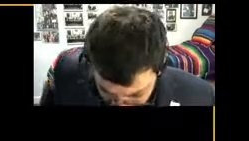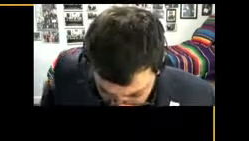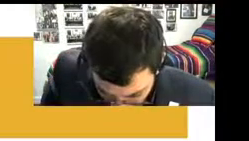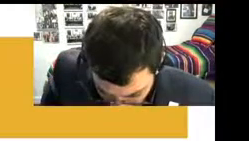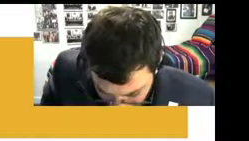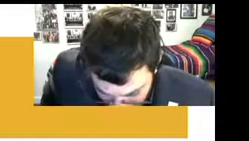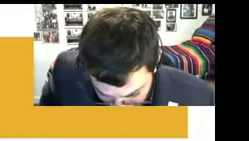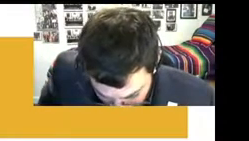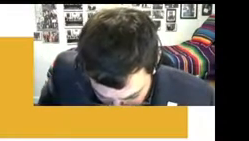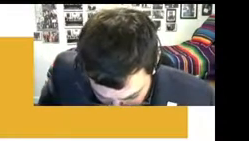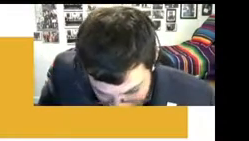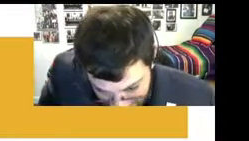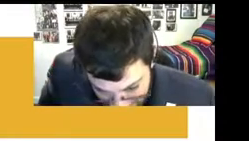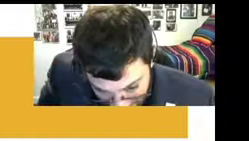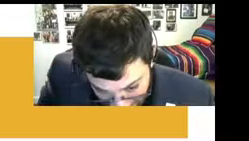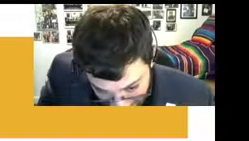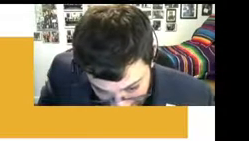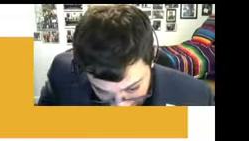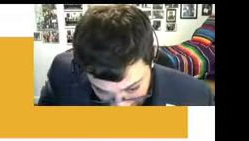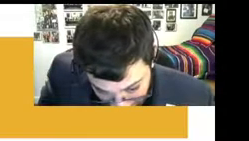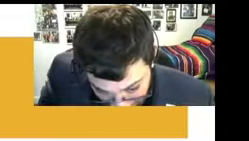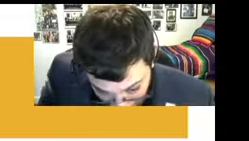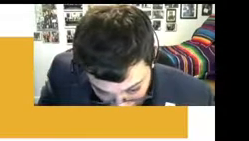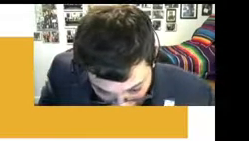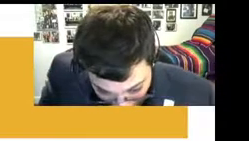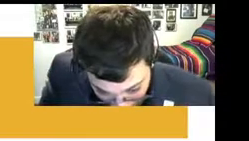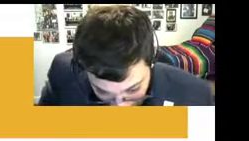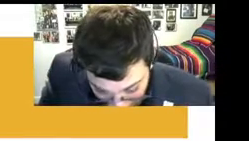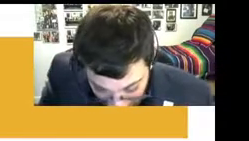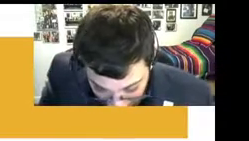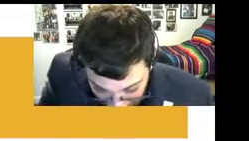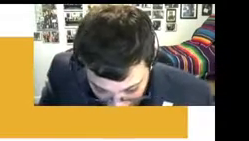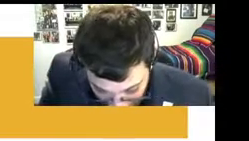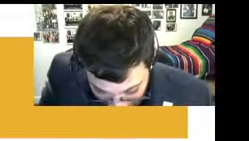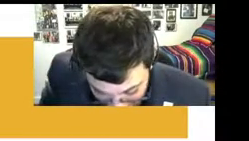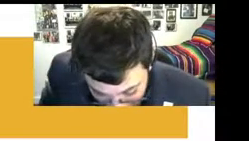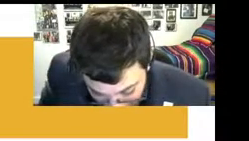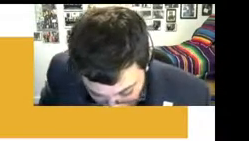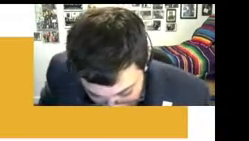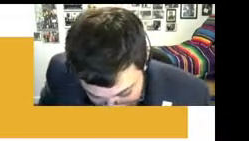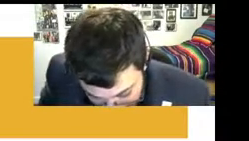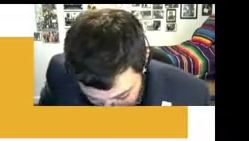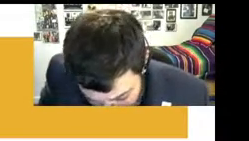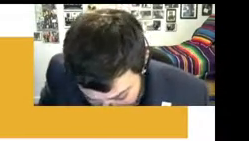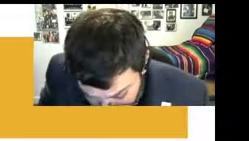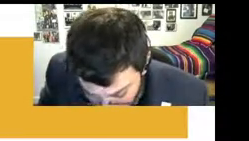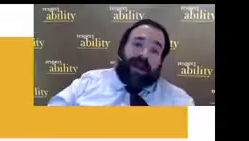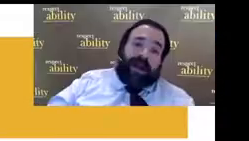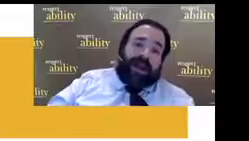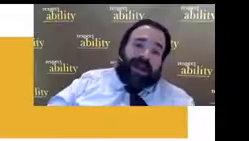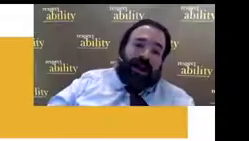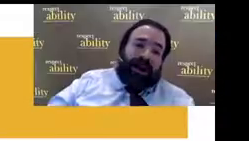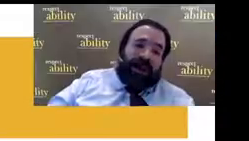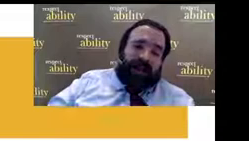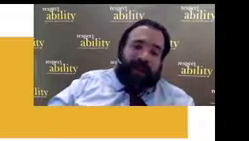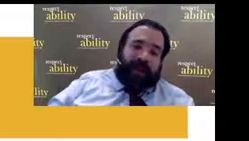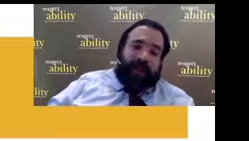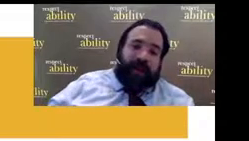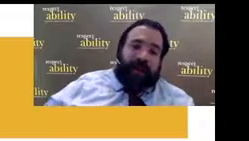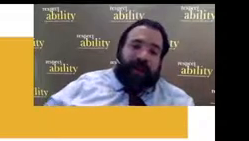largely American society is still uncomfortable. Back up, please, on the slides. Okay.